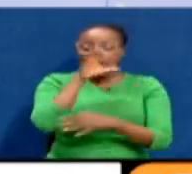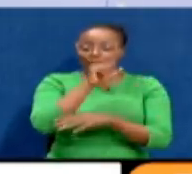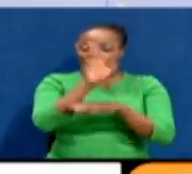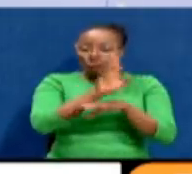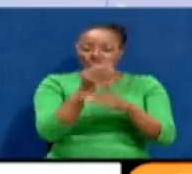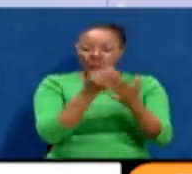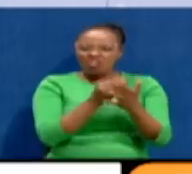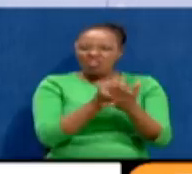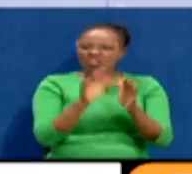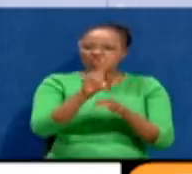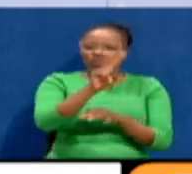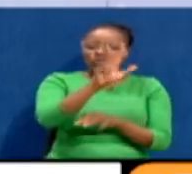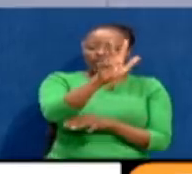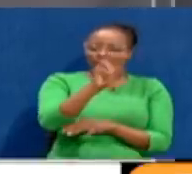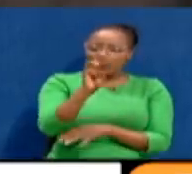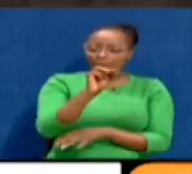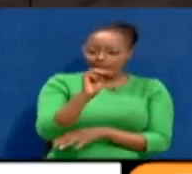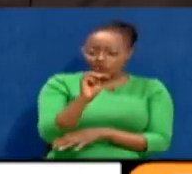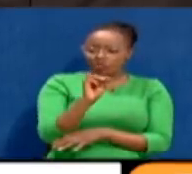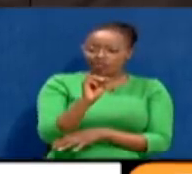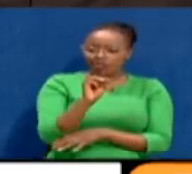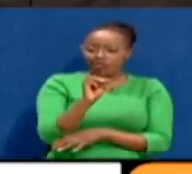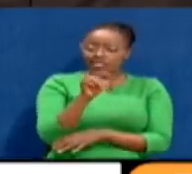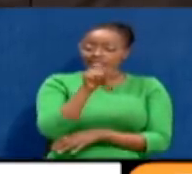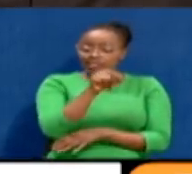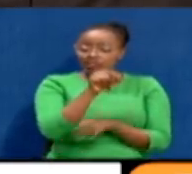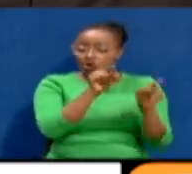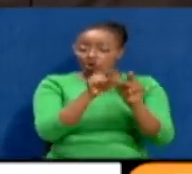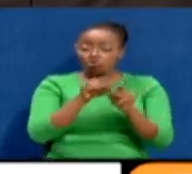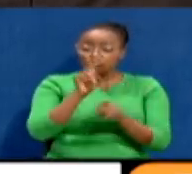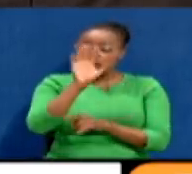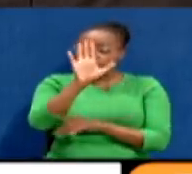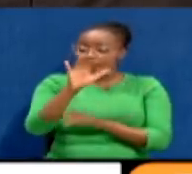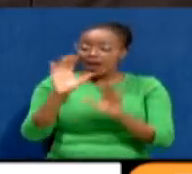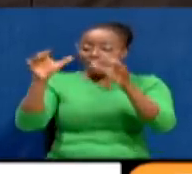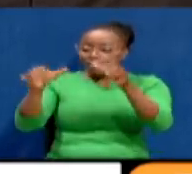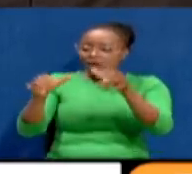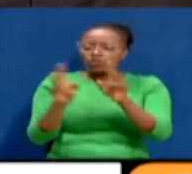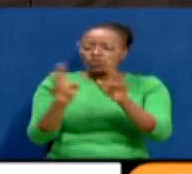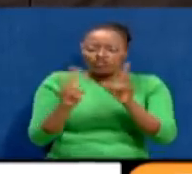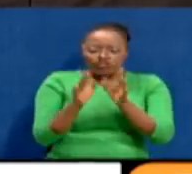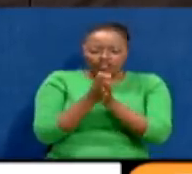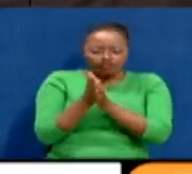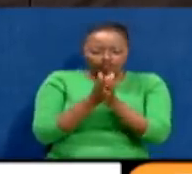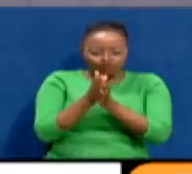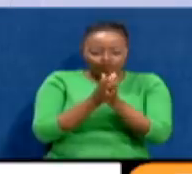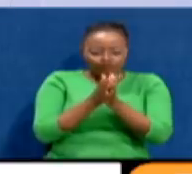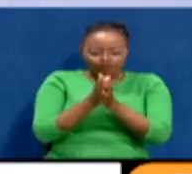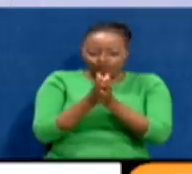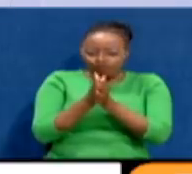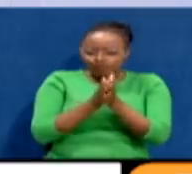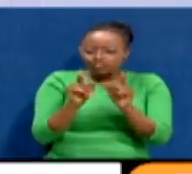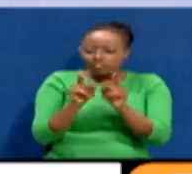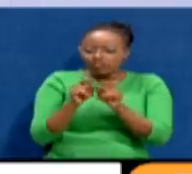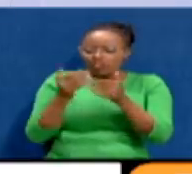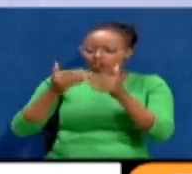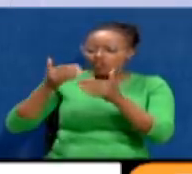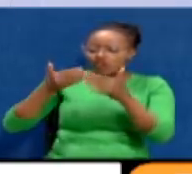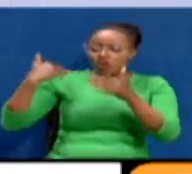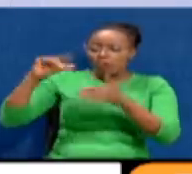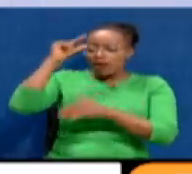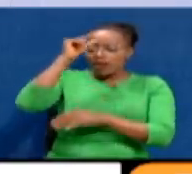misappropriating, I think it was about 23 million Kenya shillings. We also saw your party very spirited when it came to crucifying the former governor